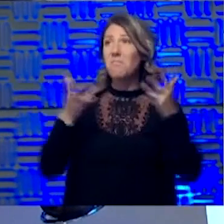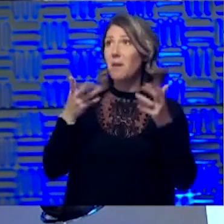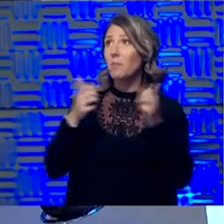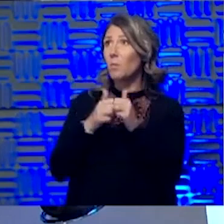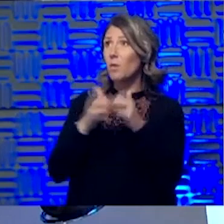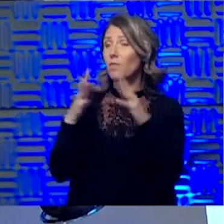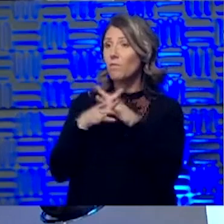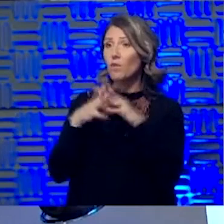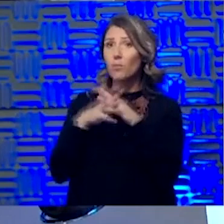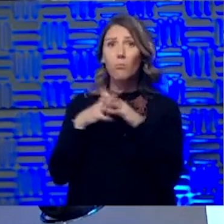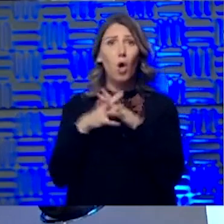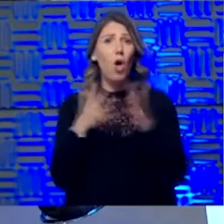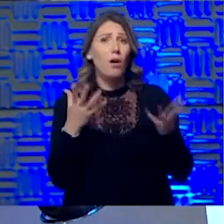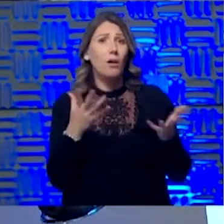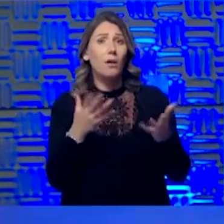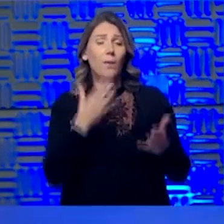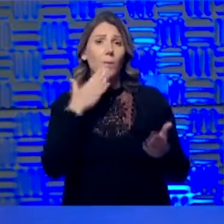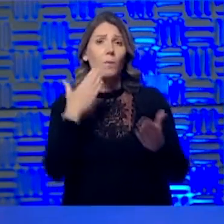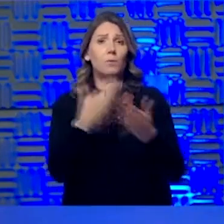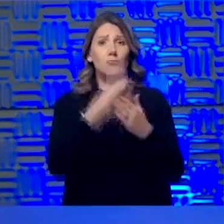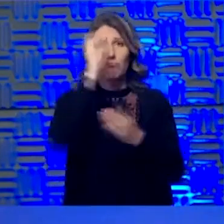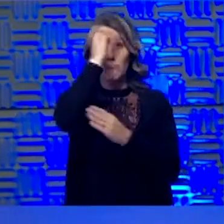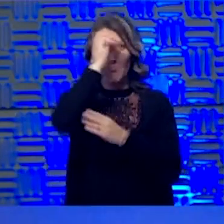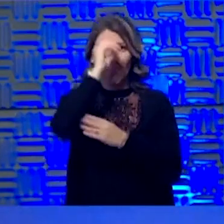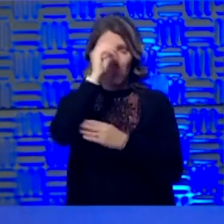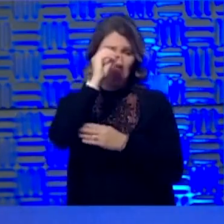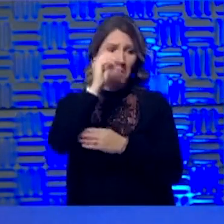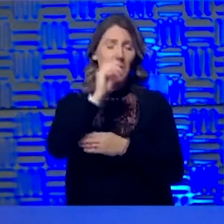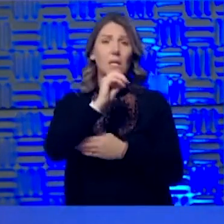very good opinion piece in Jam Open Network a couple